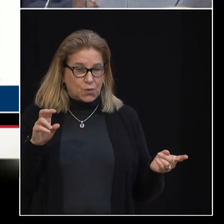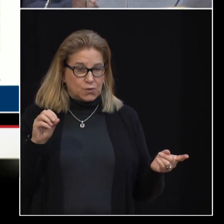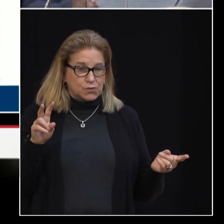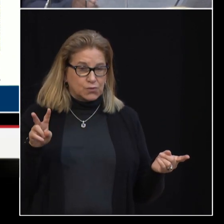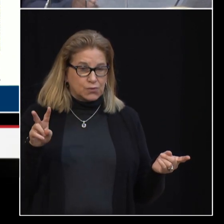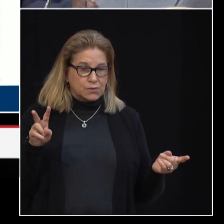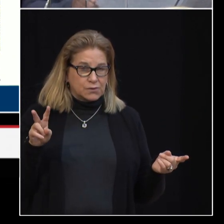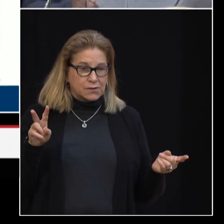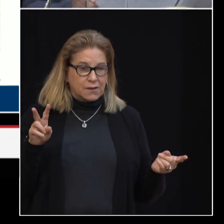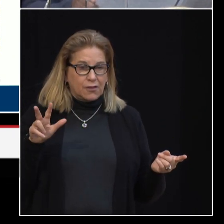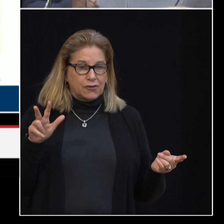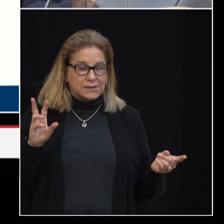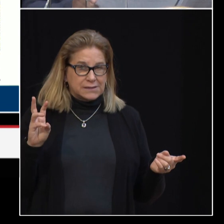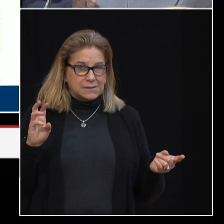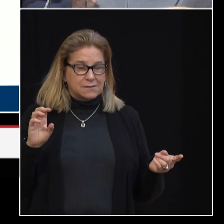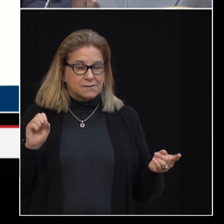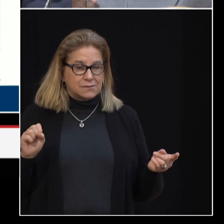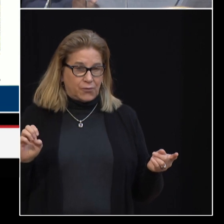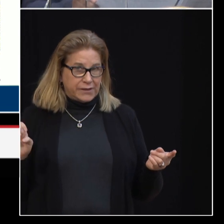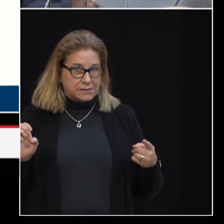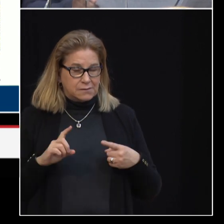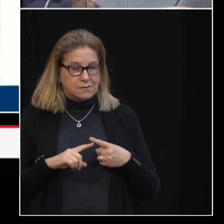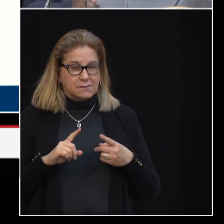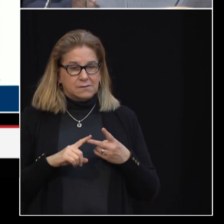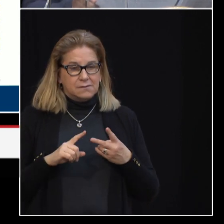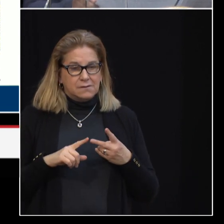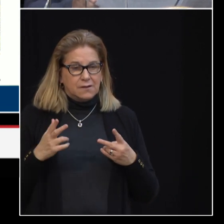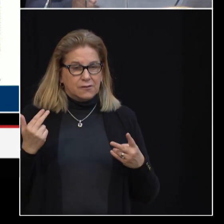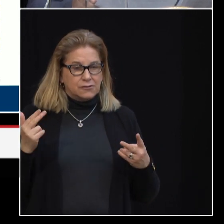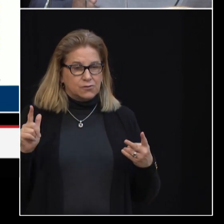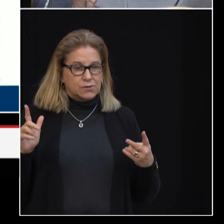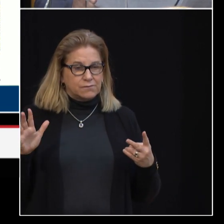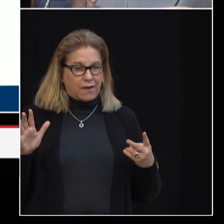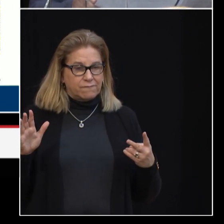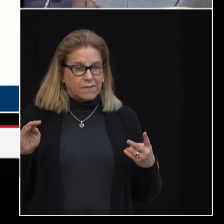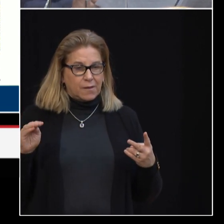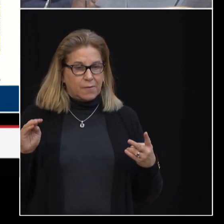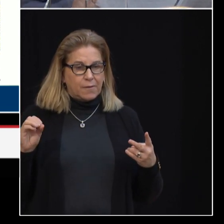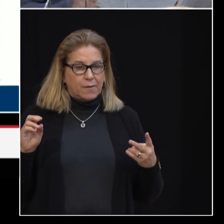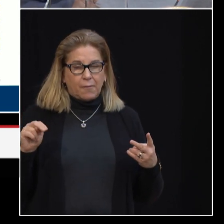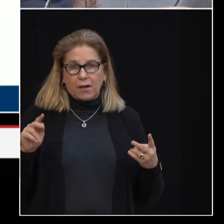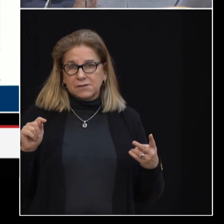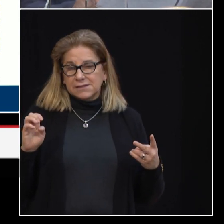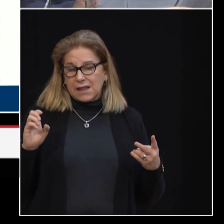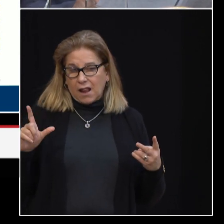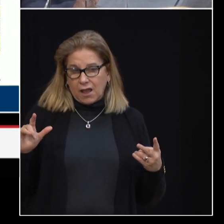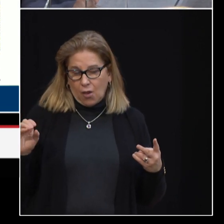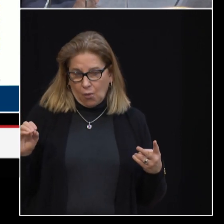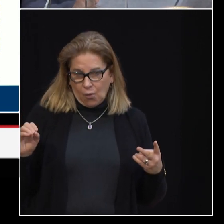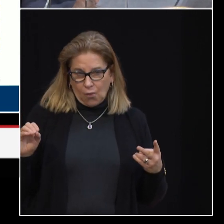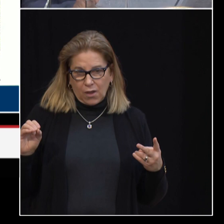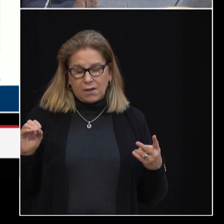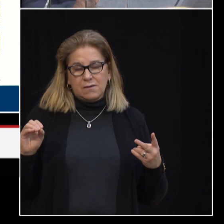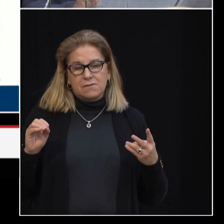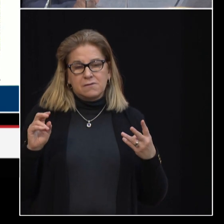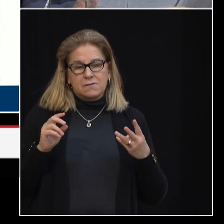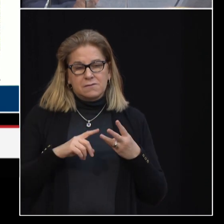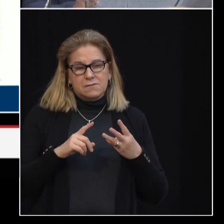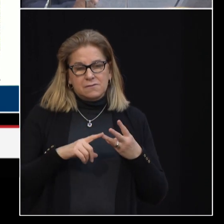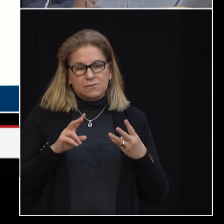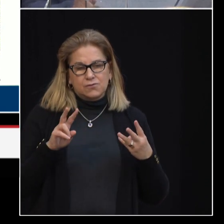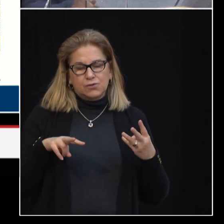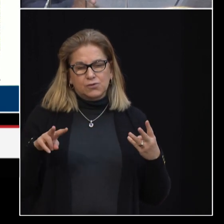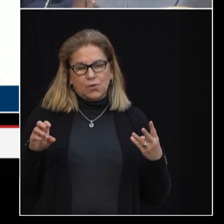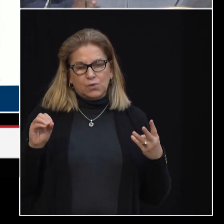1325 Montello Avenue Northeast, 2206 16th Street Southeast, 4404 Foot